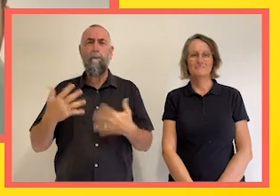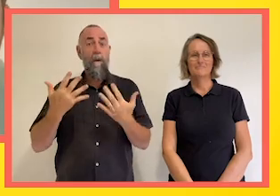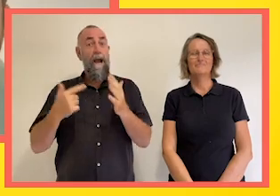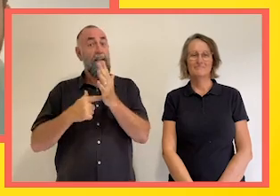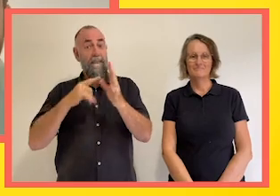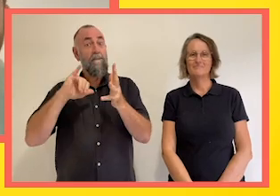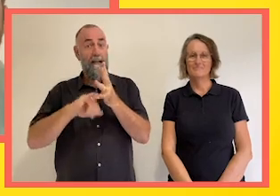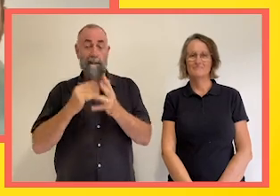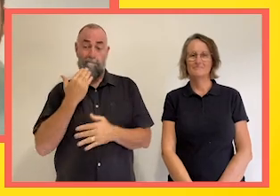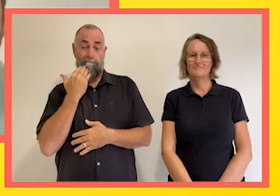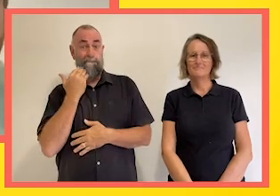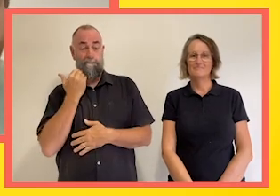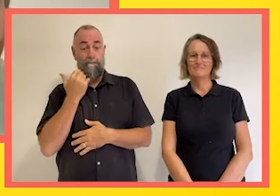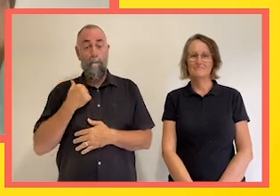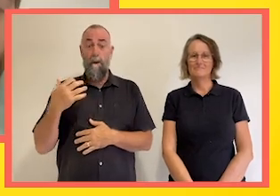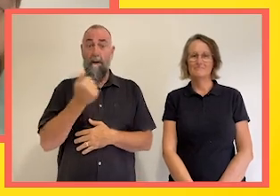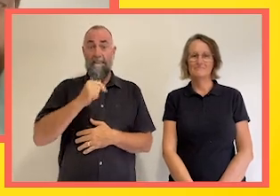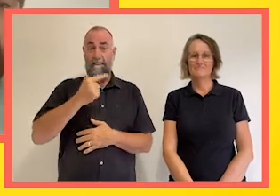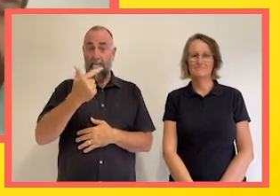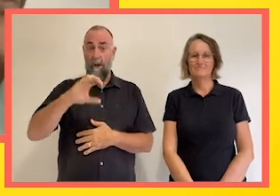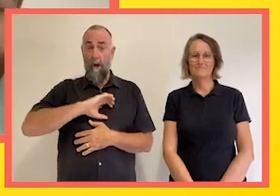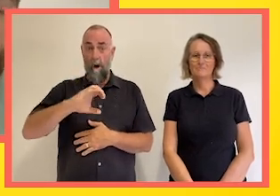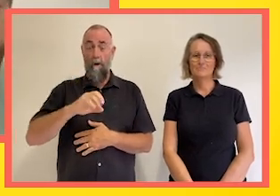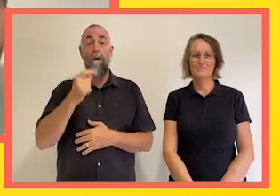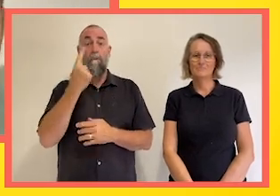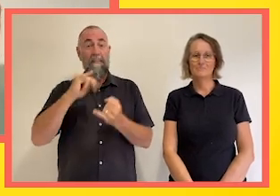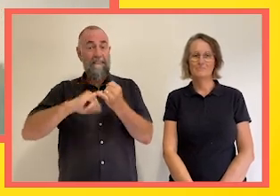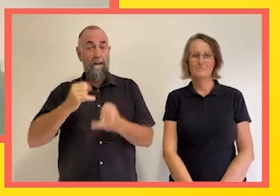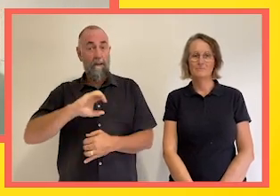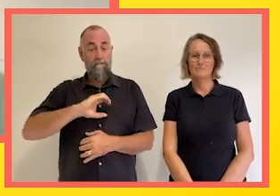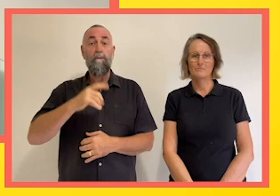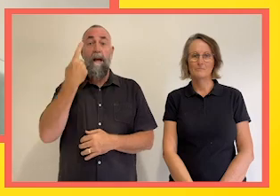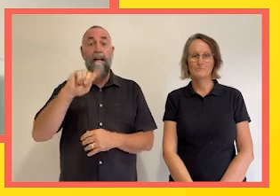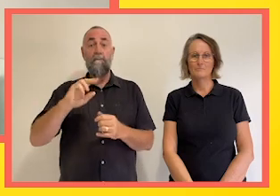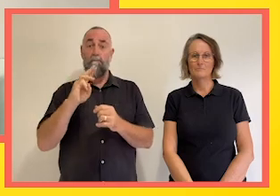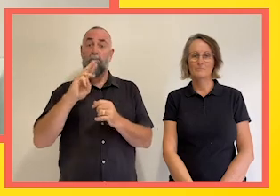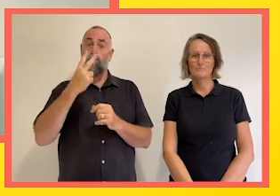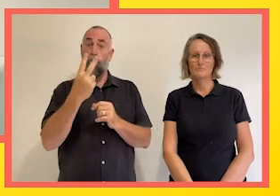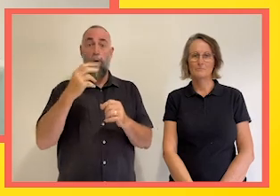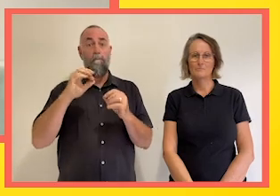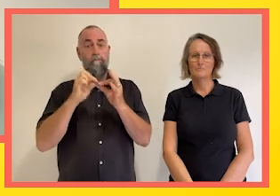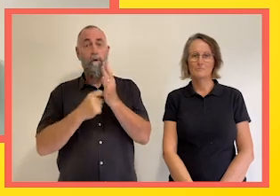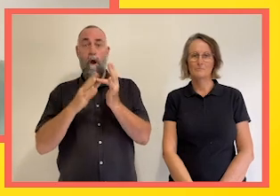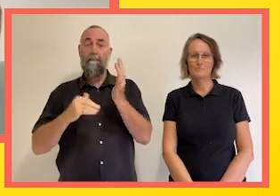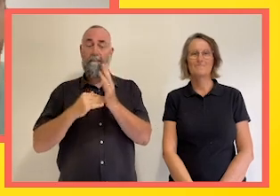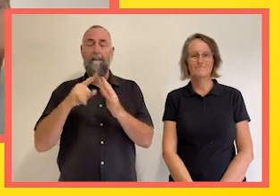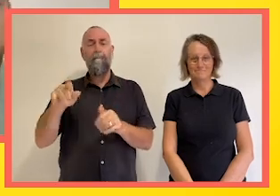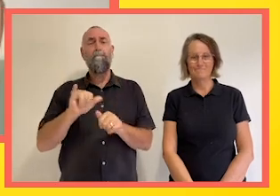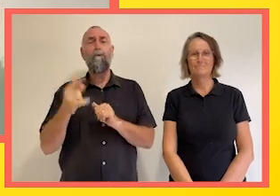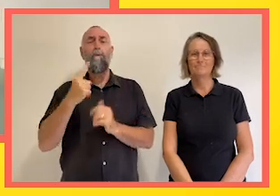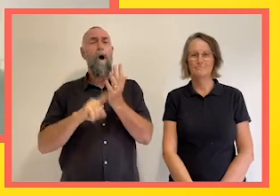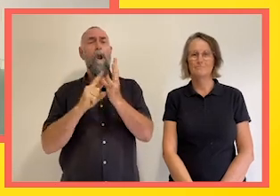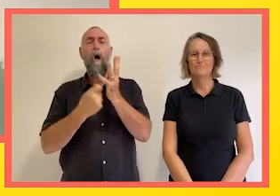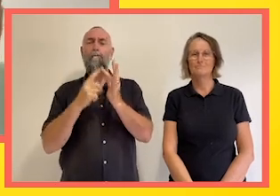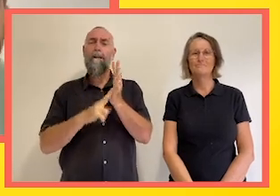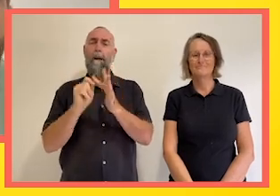our paratriathlon team. Recently in Tasmania, they brought home 7 gold, 1 silver, 2 bronze, and the great